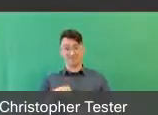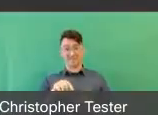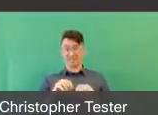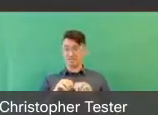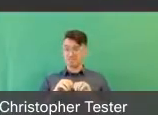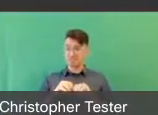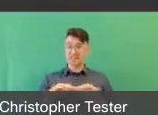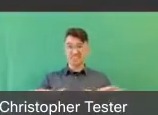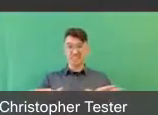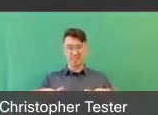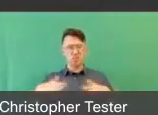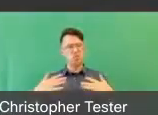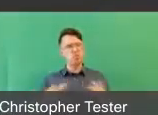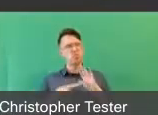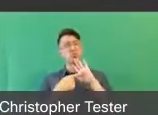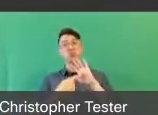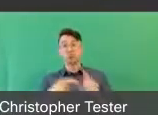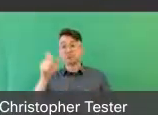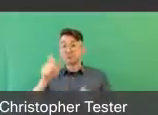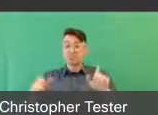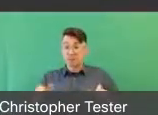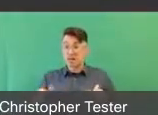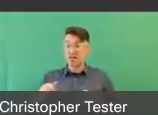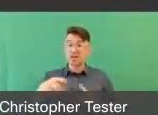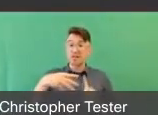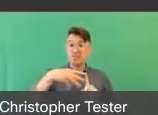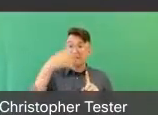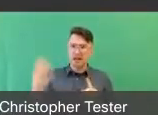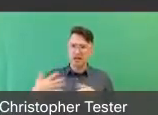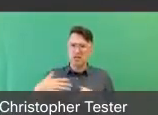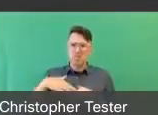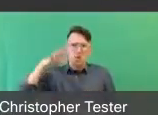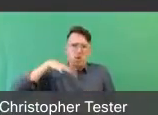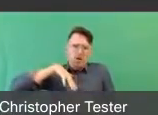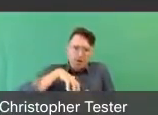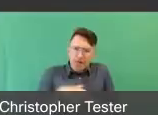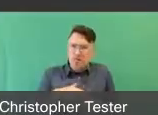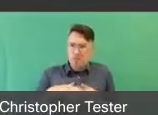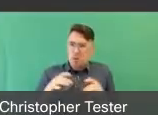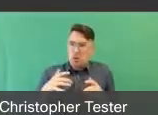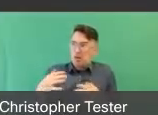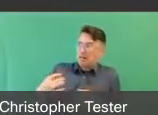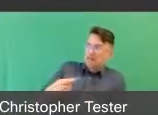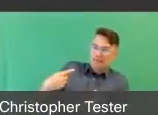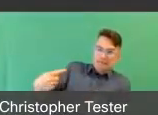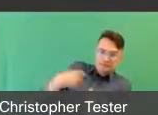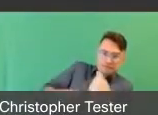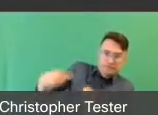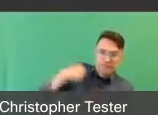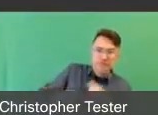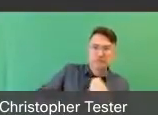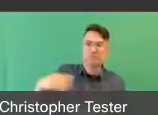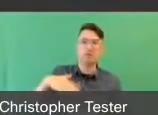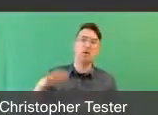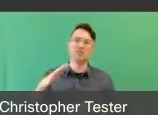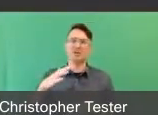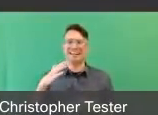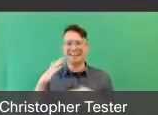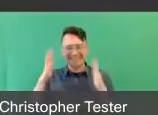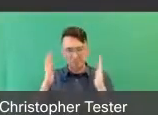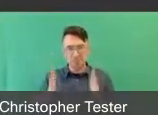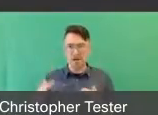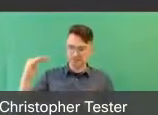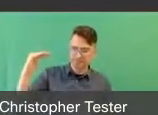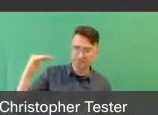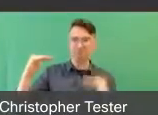for communities. The work of Her Majesty Queen Mathilde is just one of the many initiatives that deserve